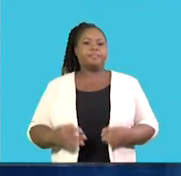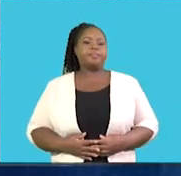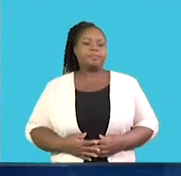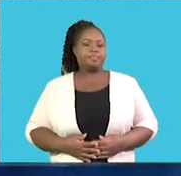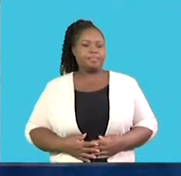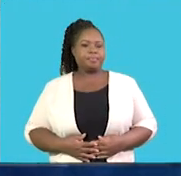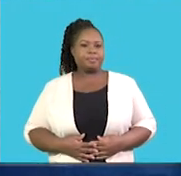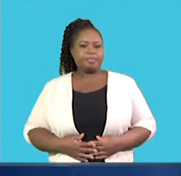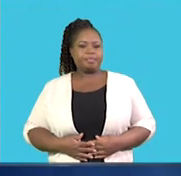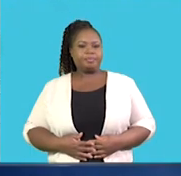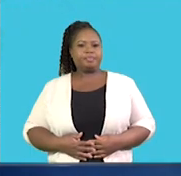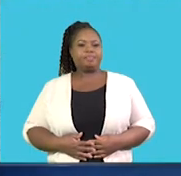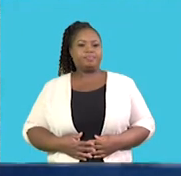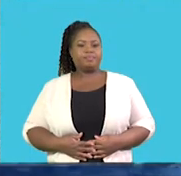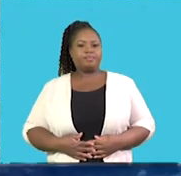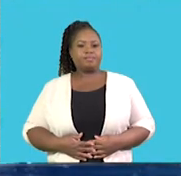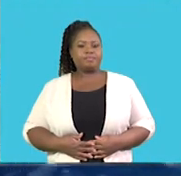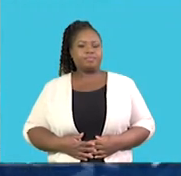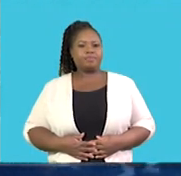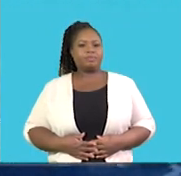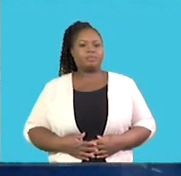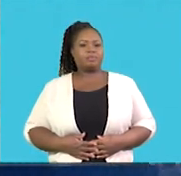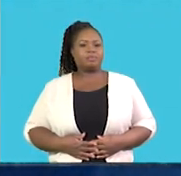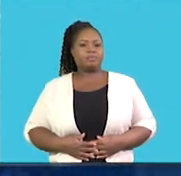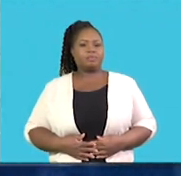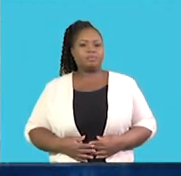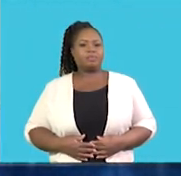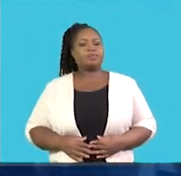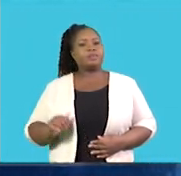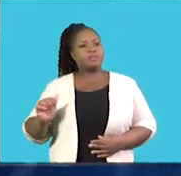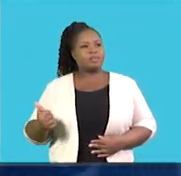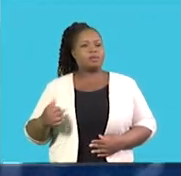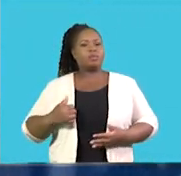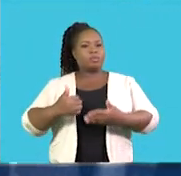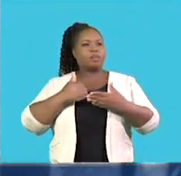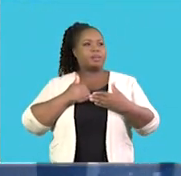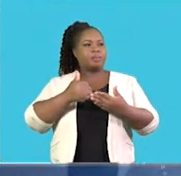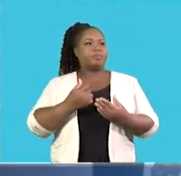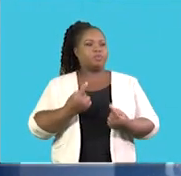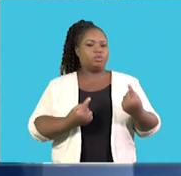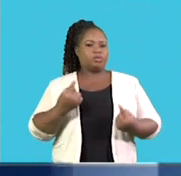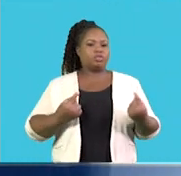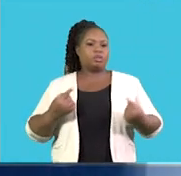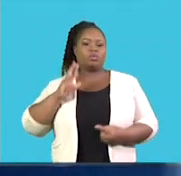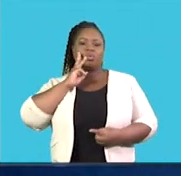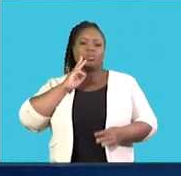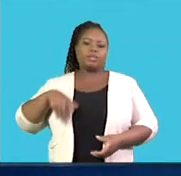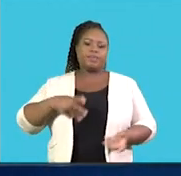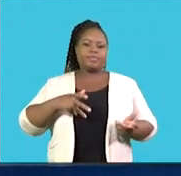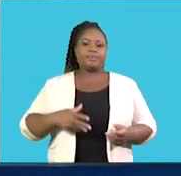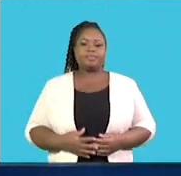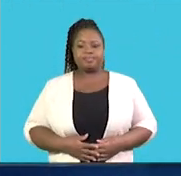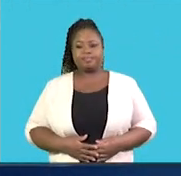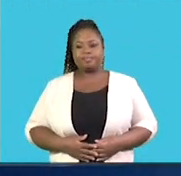Savusa bakhelwana bakhelwana manje yaba indaba ukuthi ne siyancedisana ngamanzi. Chidi o